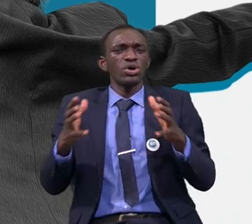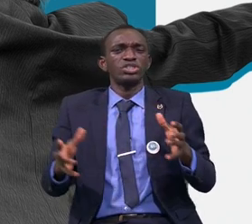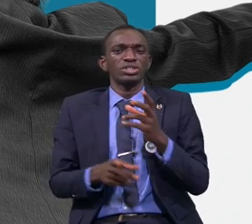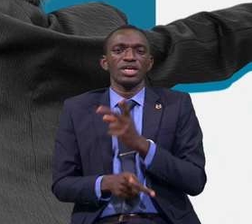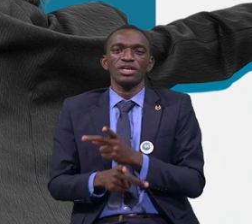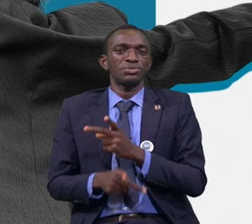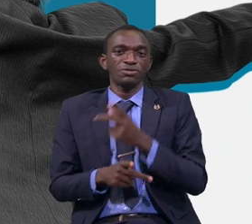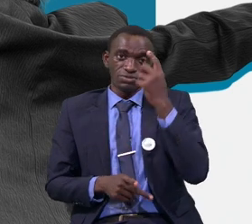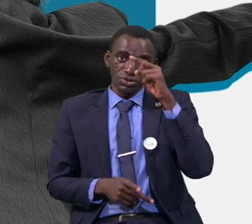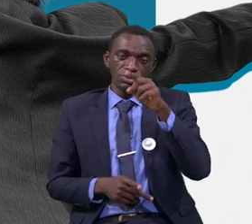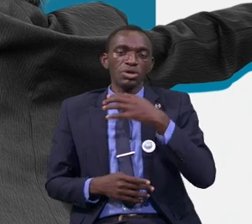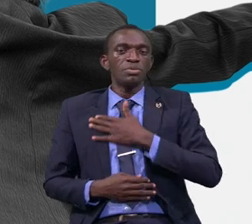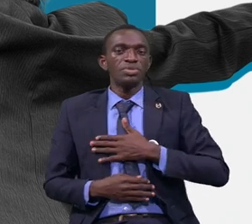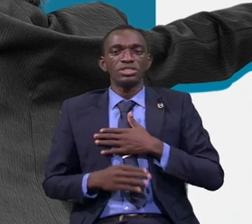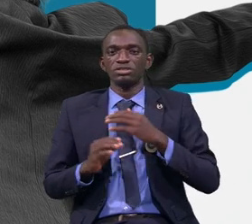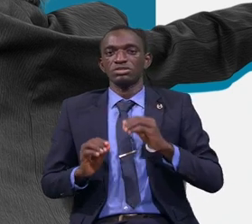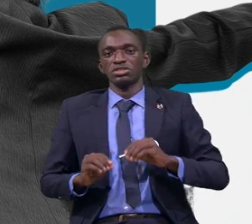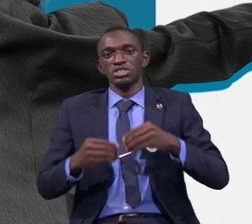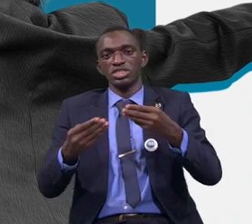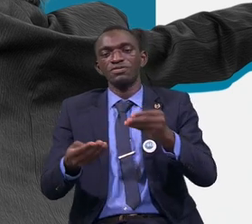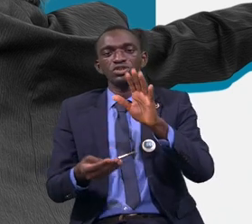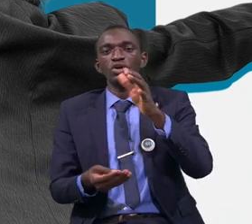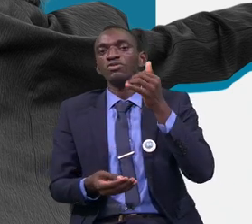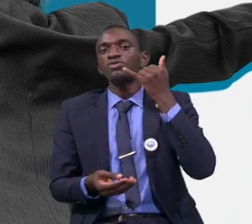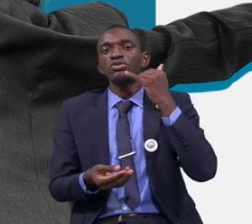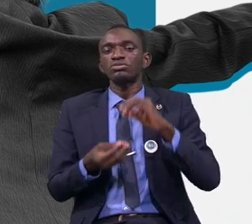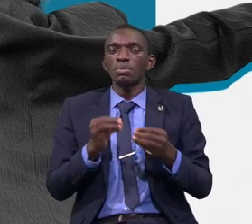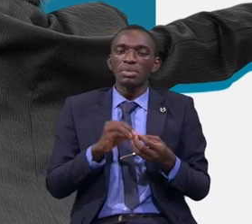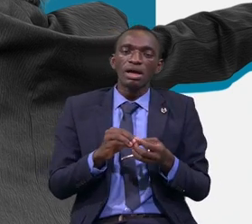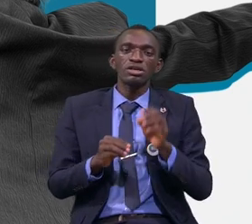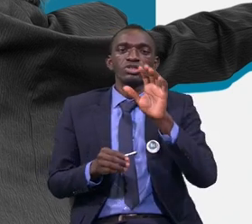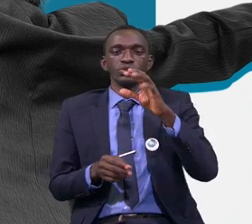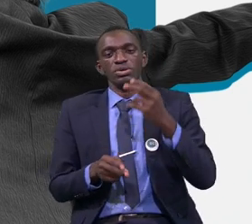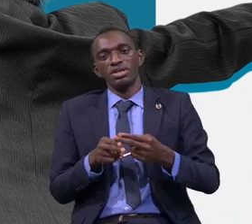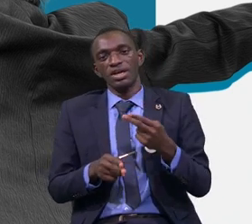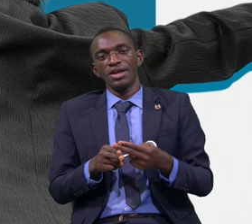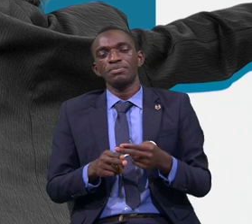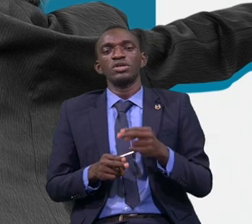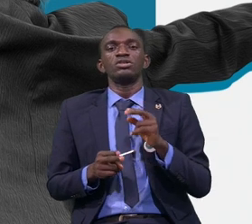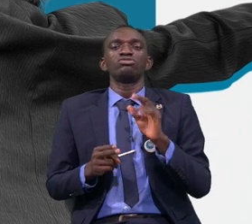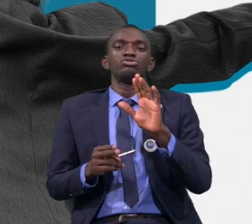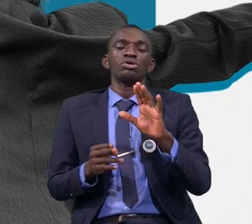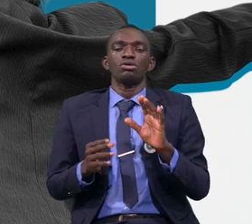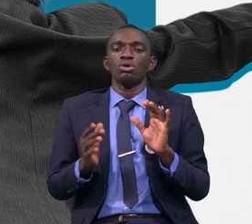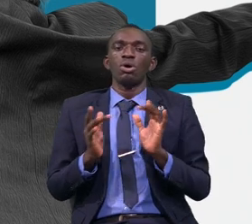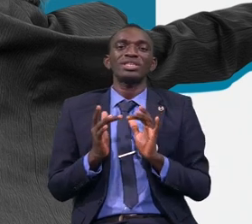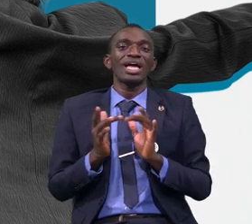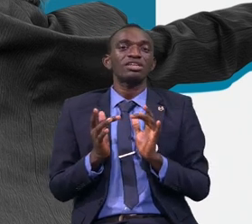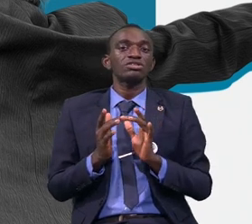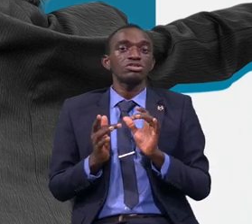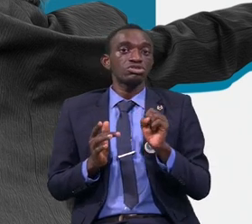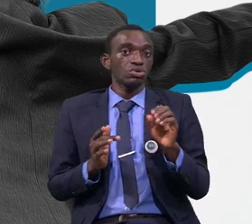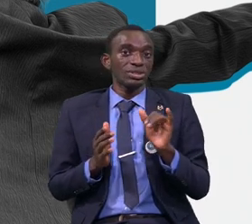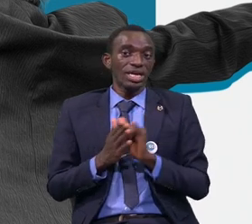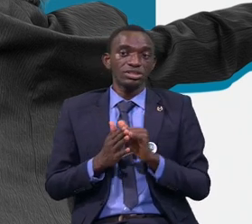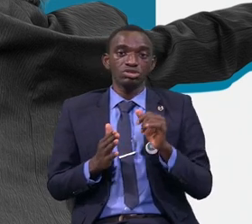Please give your name. Give your contact. So that you can be prayed for. So that